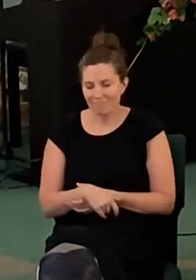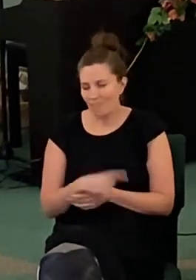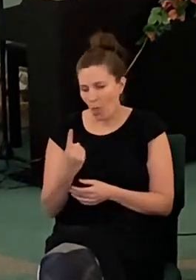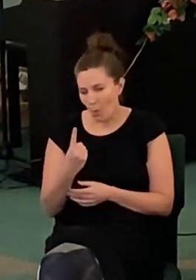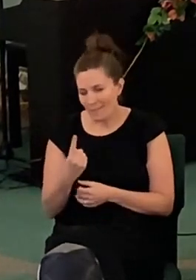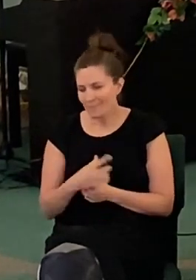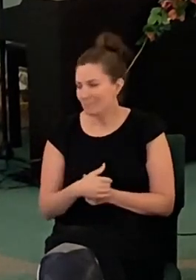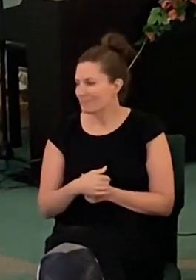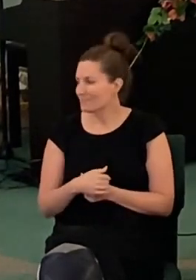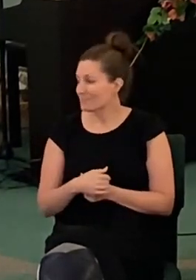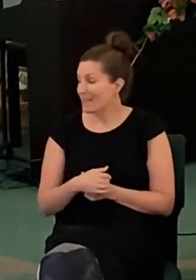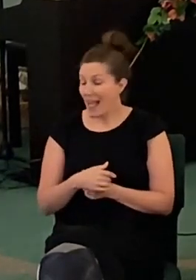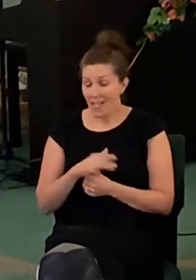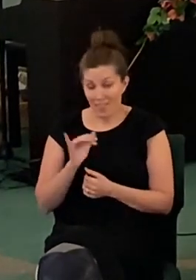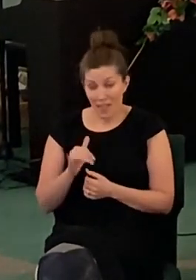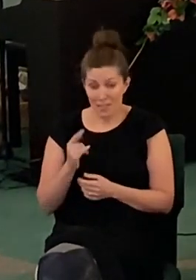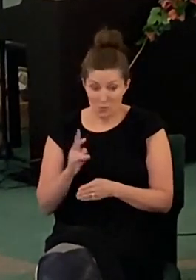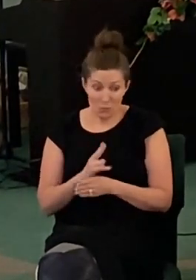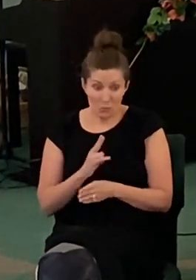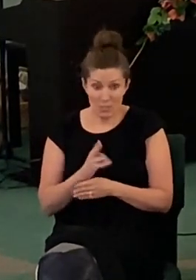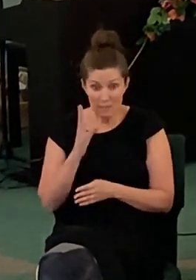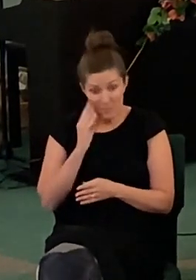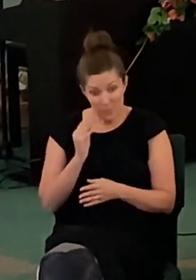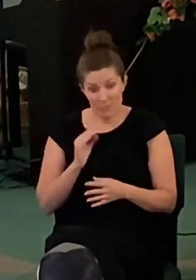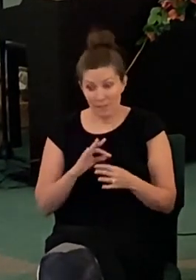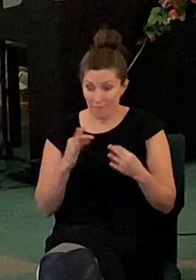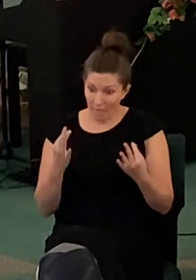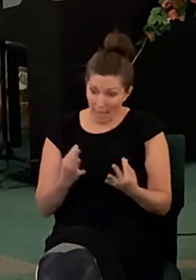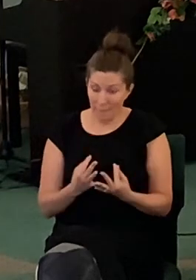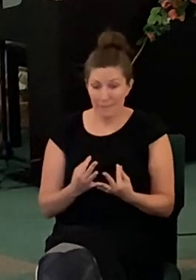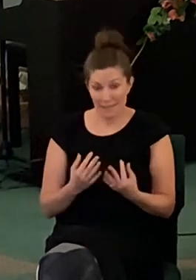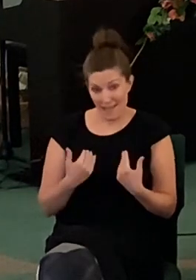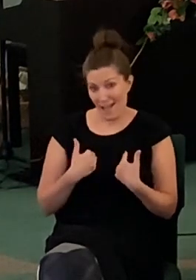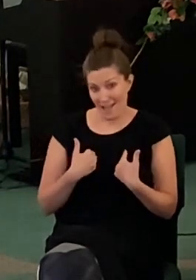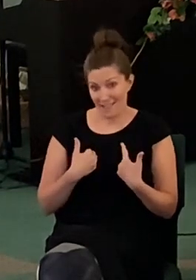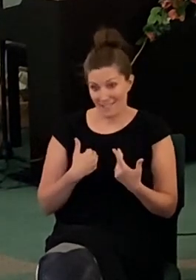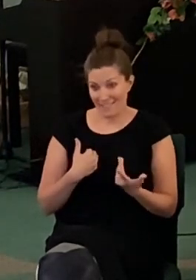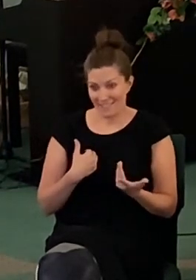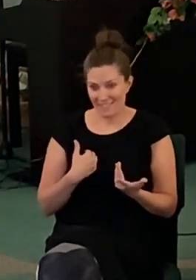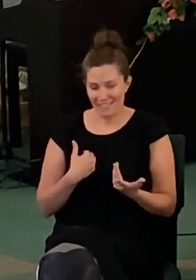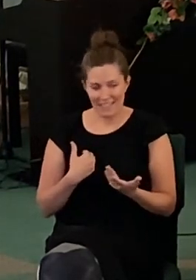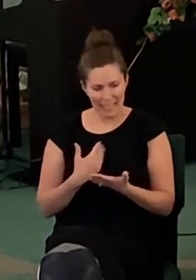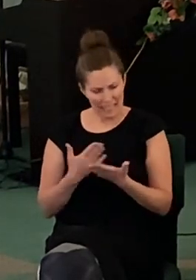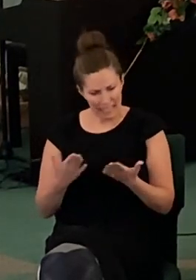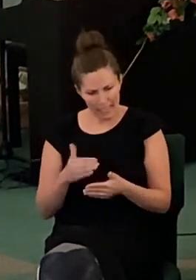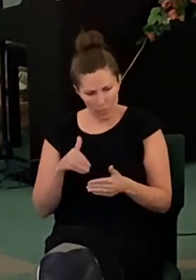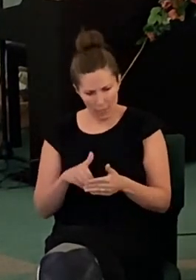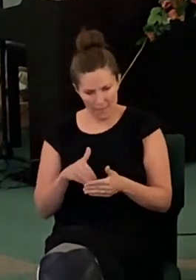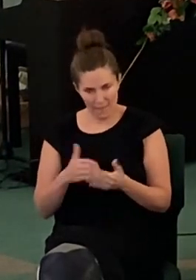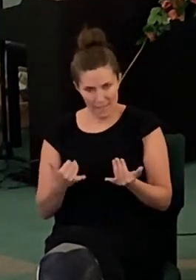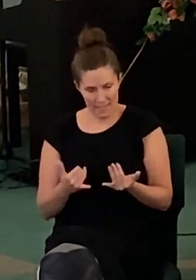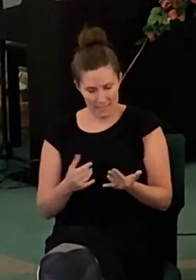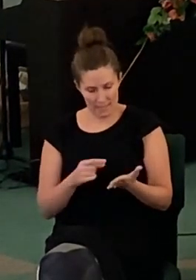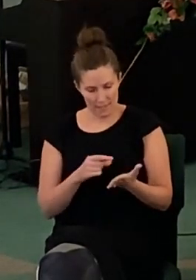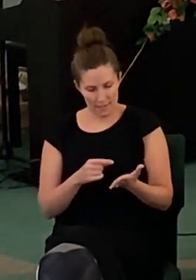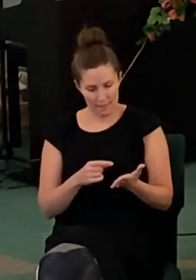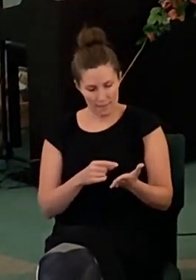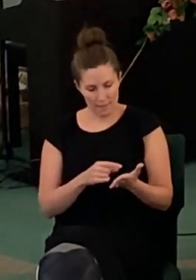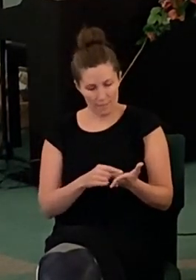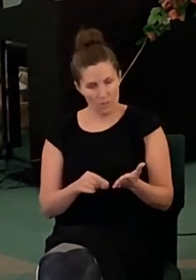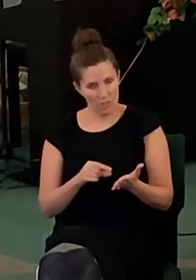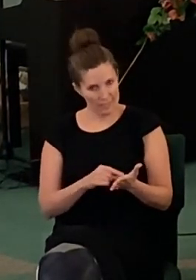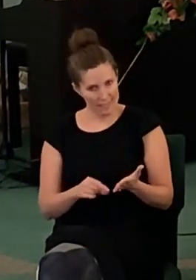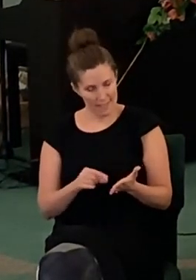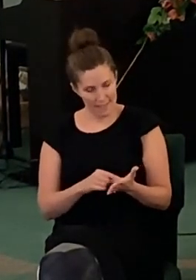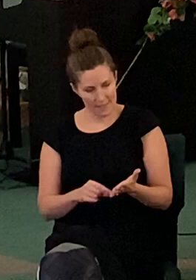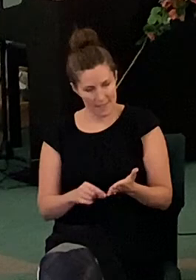of and know what it's like to be part of a physical family, here in this passage in 1 Peter, he's describing